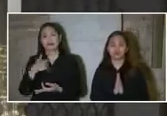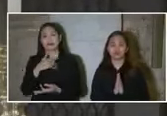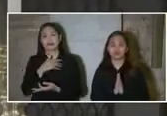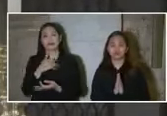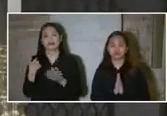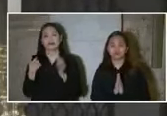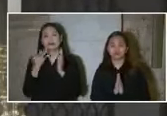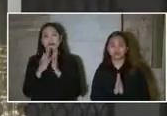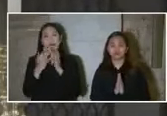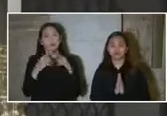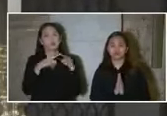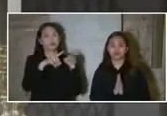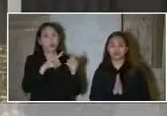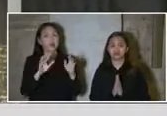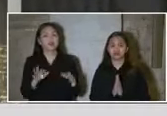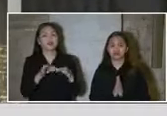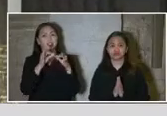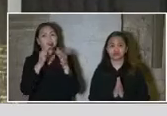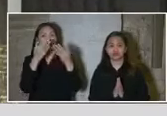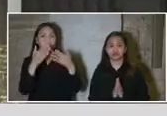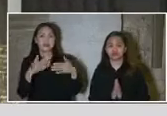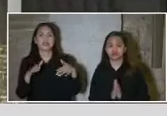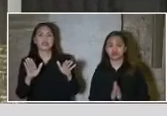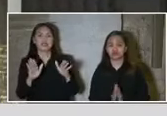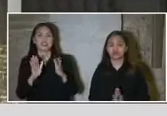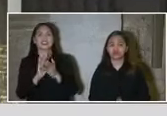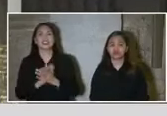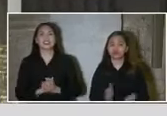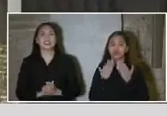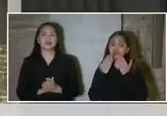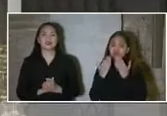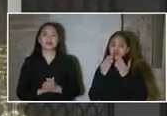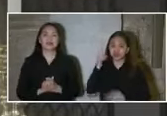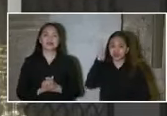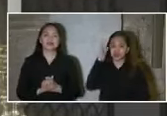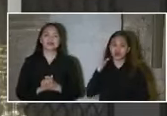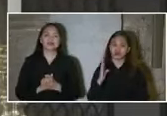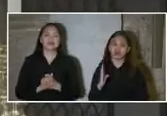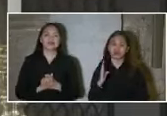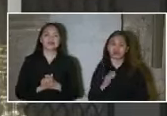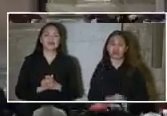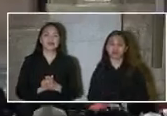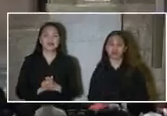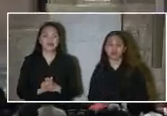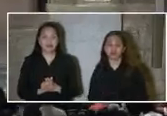forth, the Mass is ended. Thanks be to God.